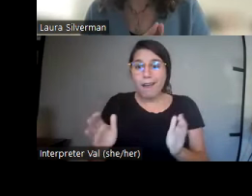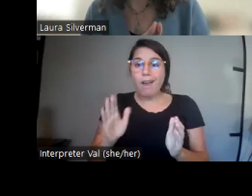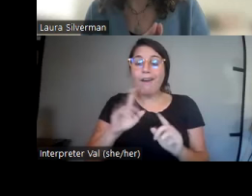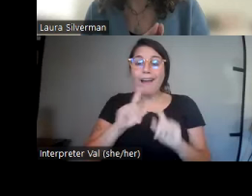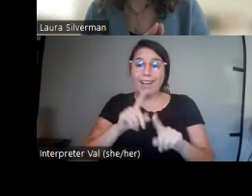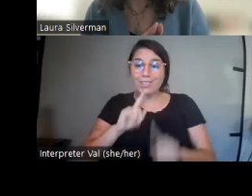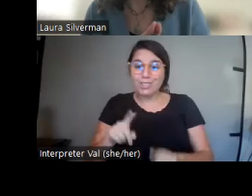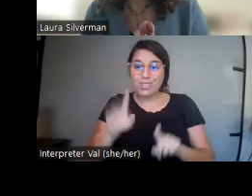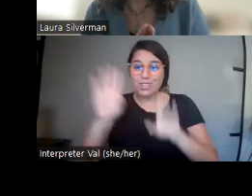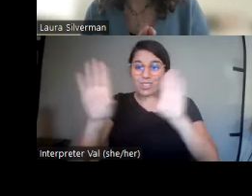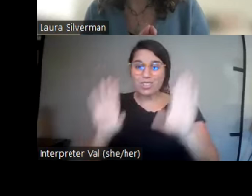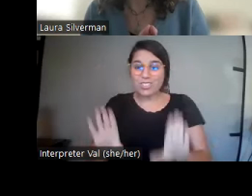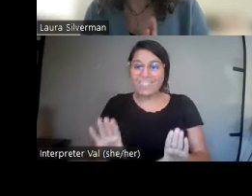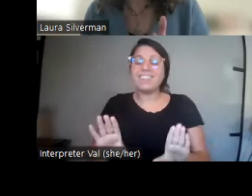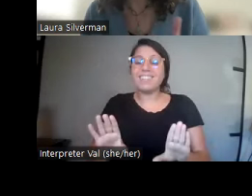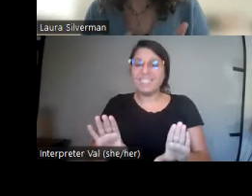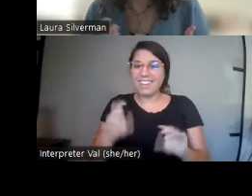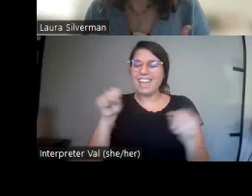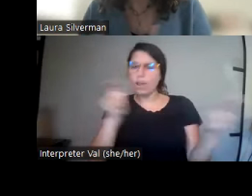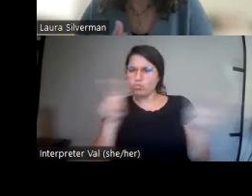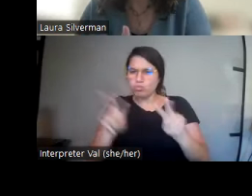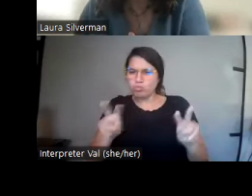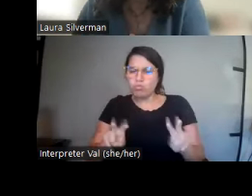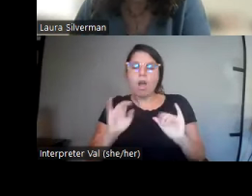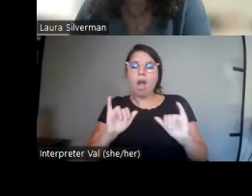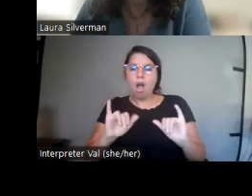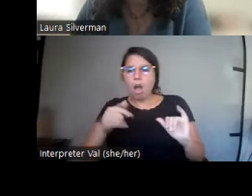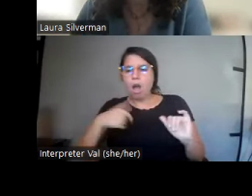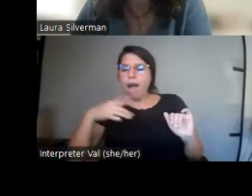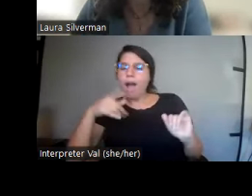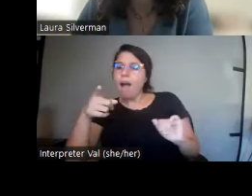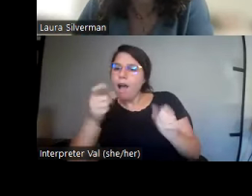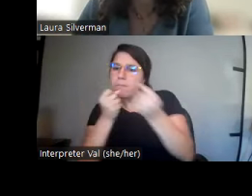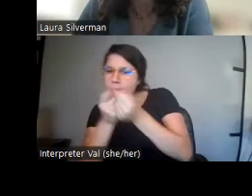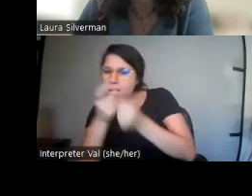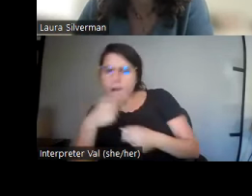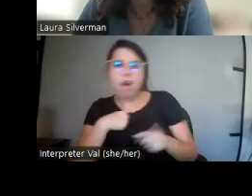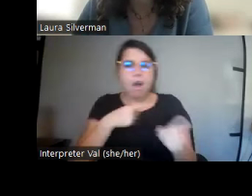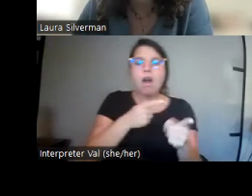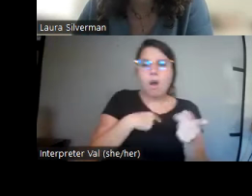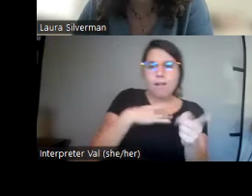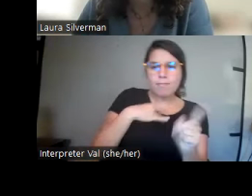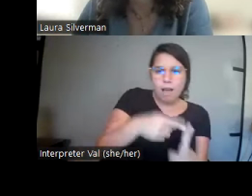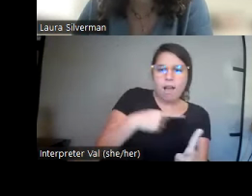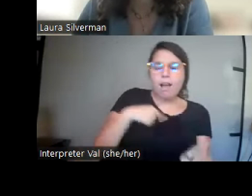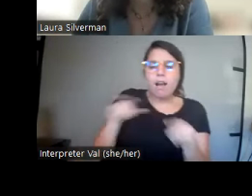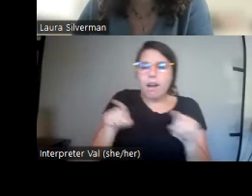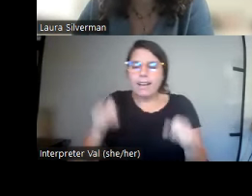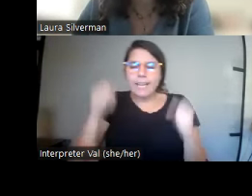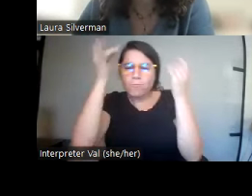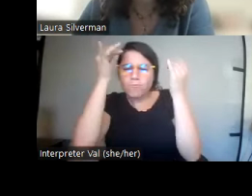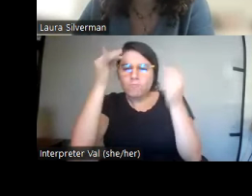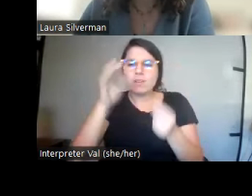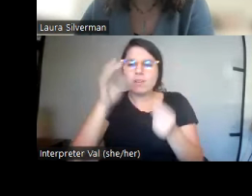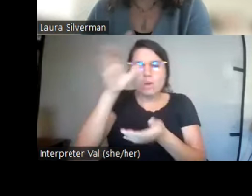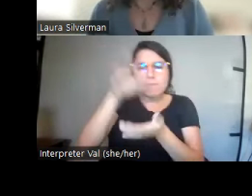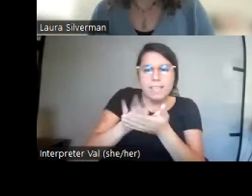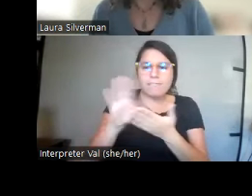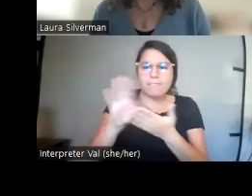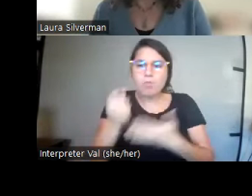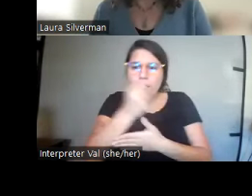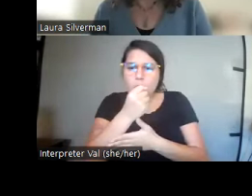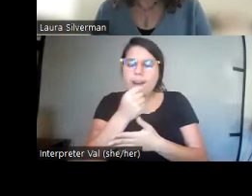same questions right next to each other so that you can make direct comparisons when you're thinking about their beliefs and